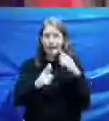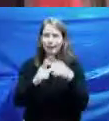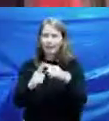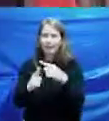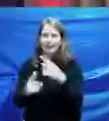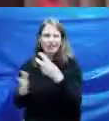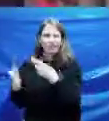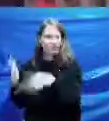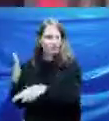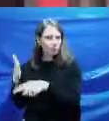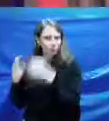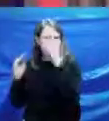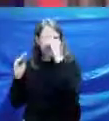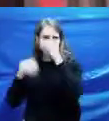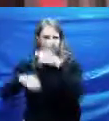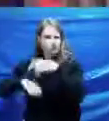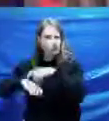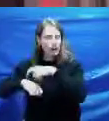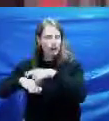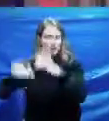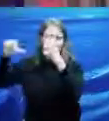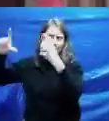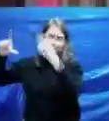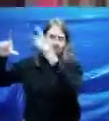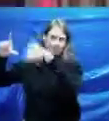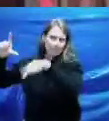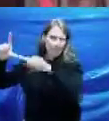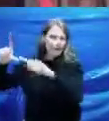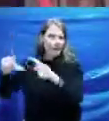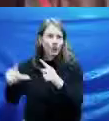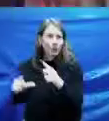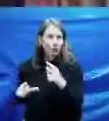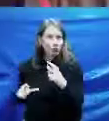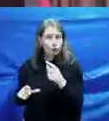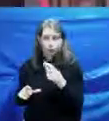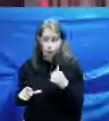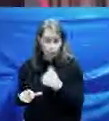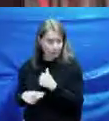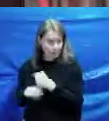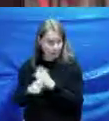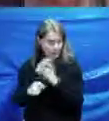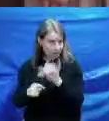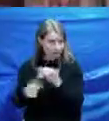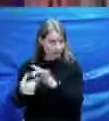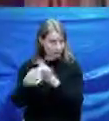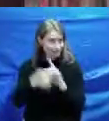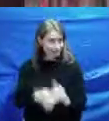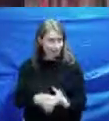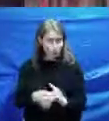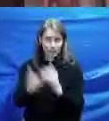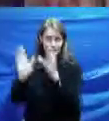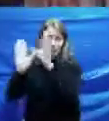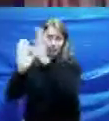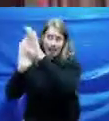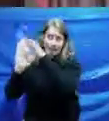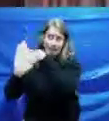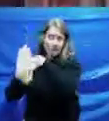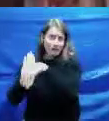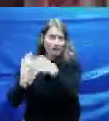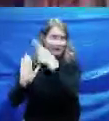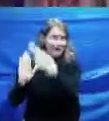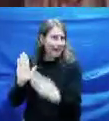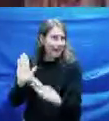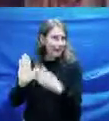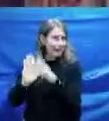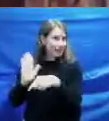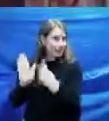and say, half, you know, like we just learned about fractions, half, half an hour? No connection, no coherence. We don't make that move. When